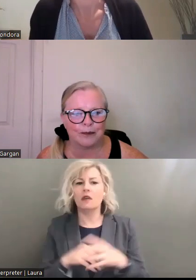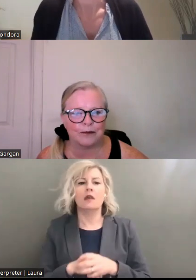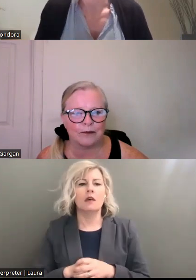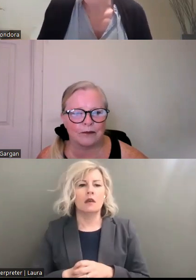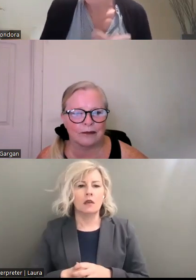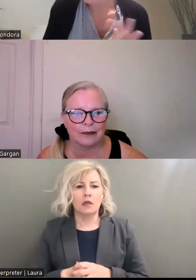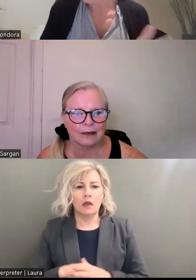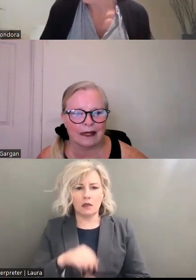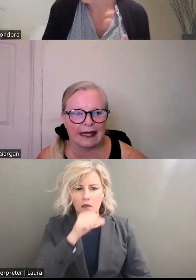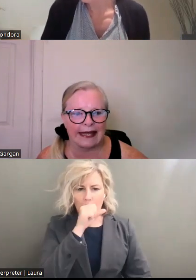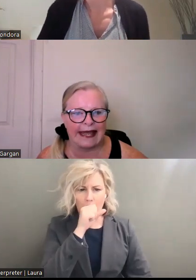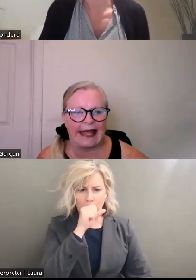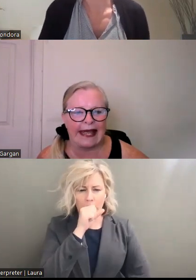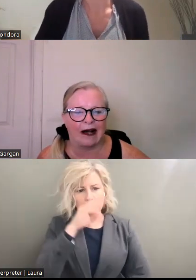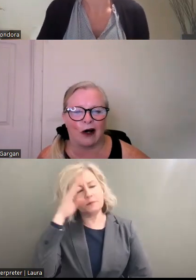there.